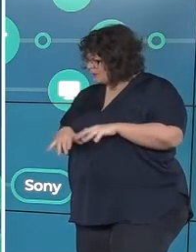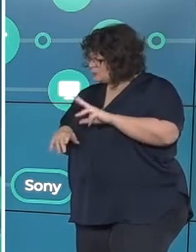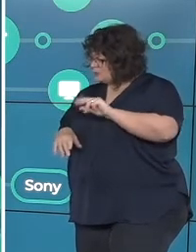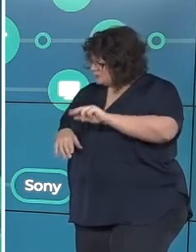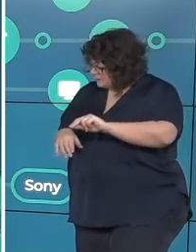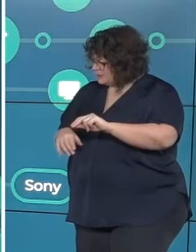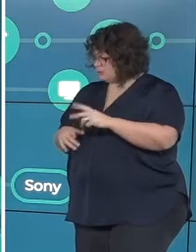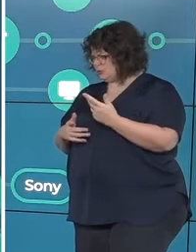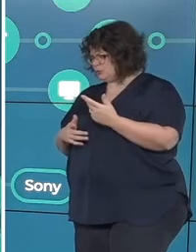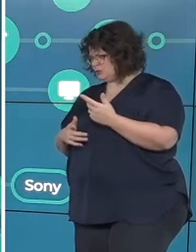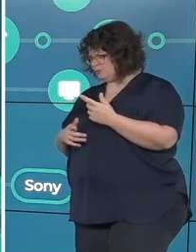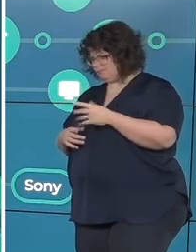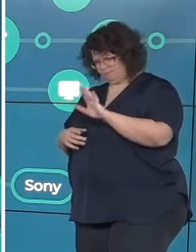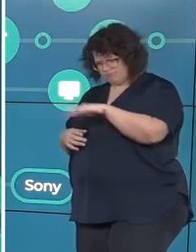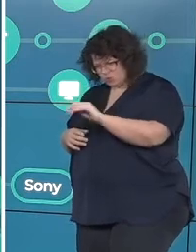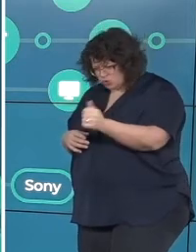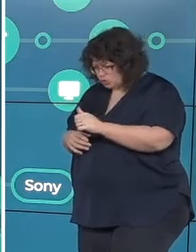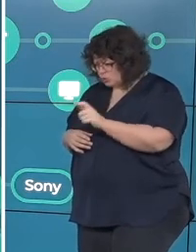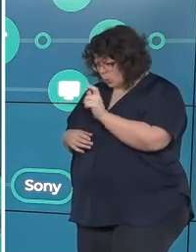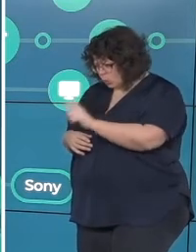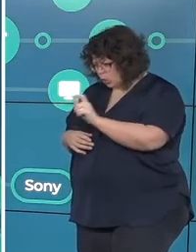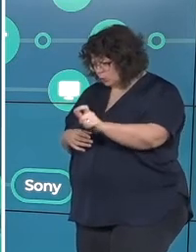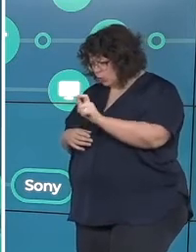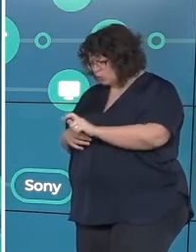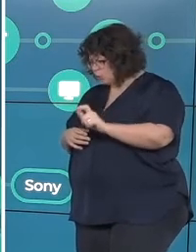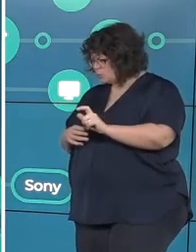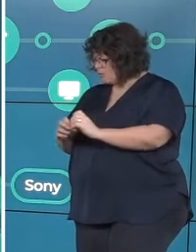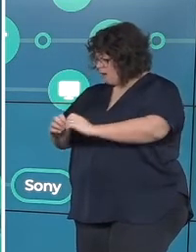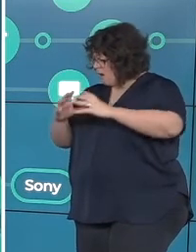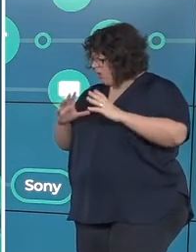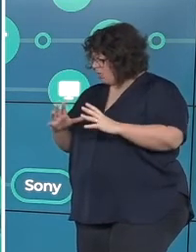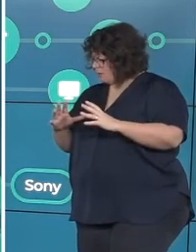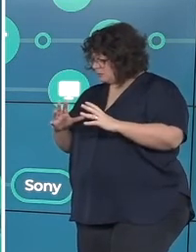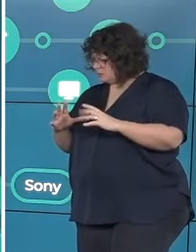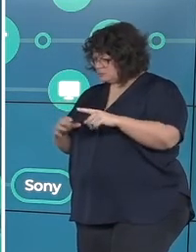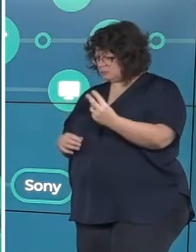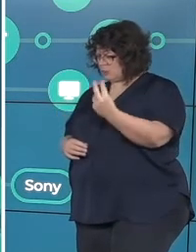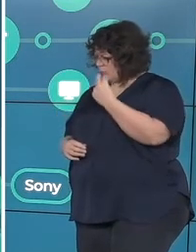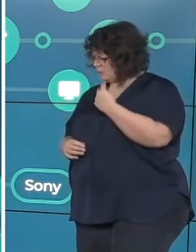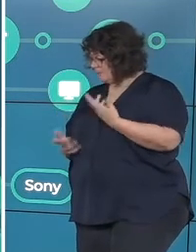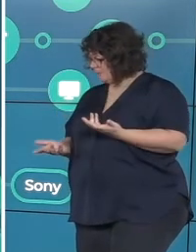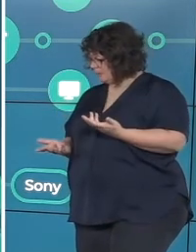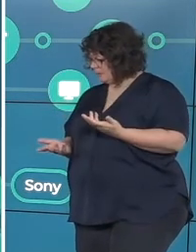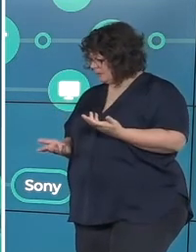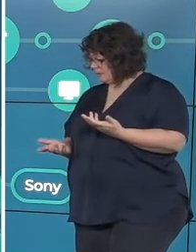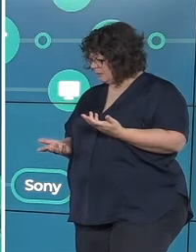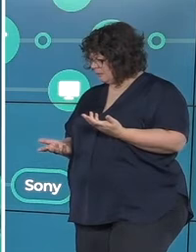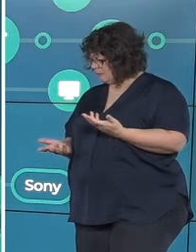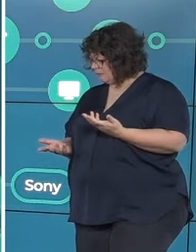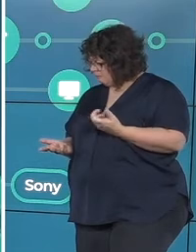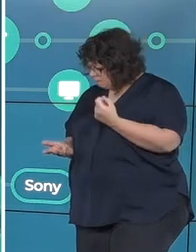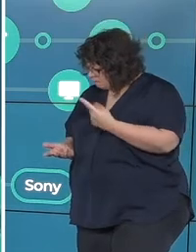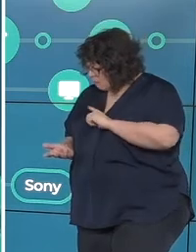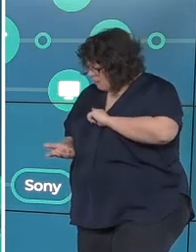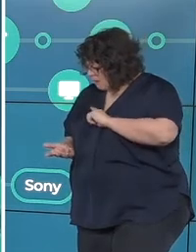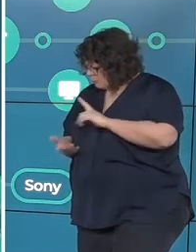kind of looking at me going, I don't understand why. What does that mean? And I talked to him about the sort of multimodality and the power that